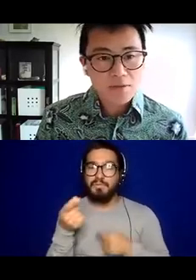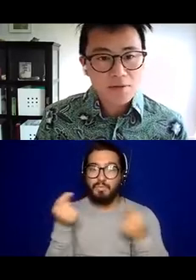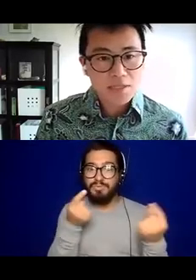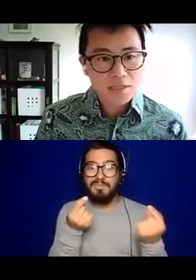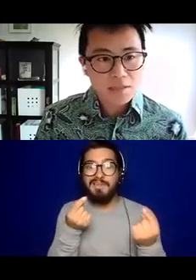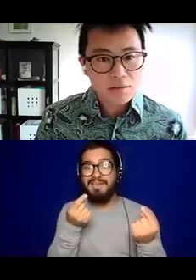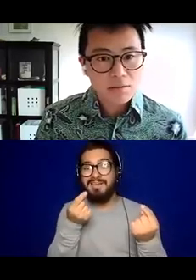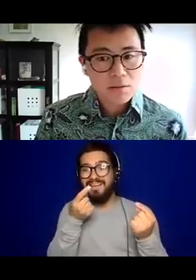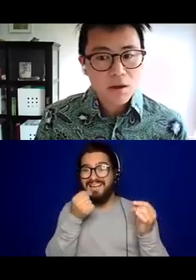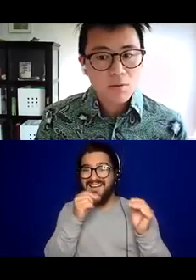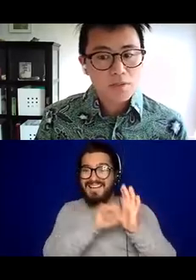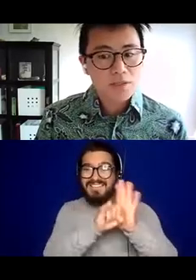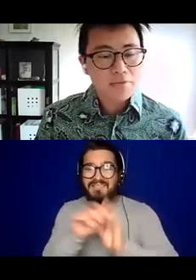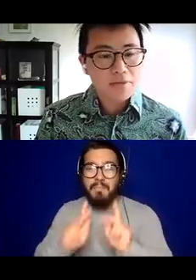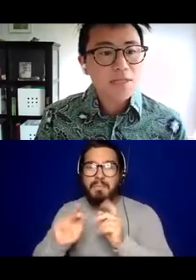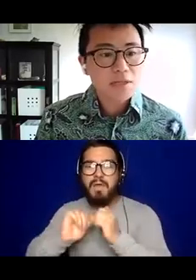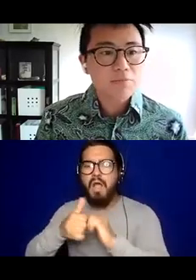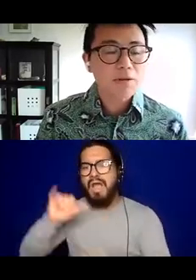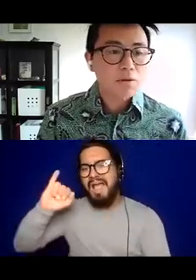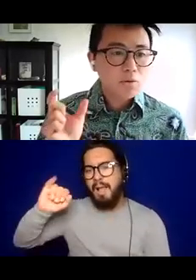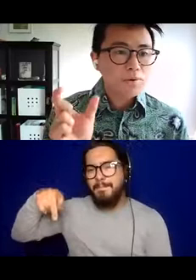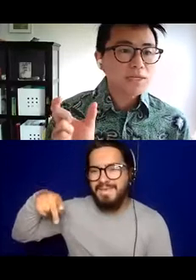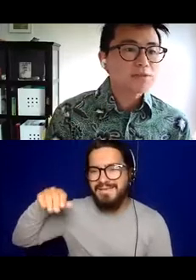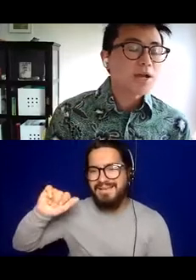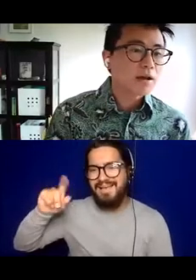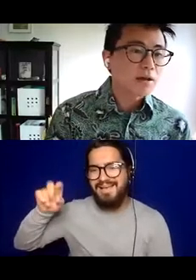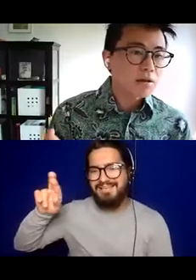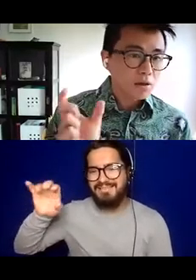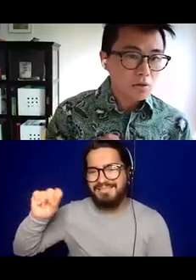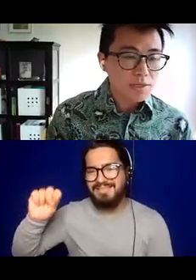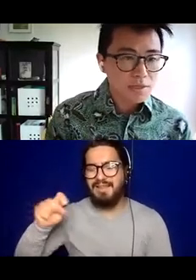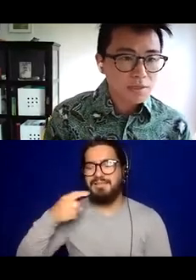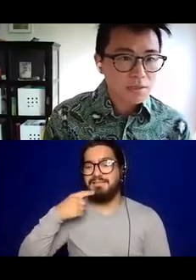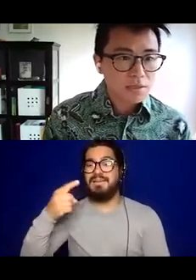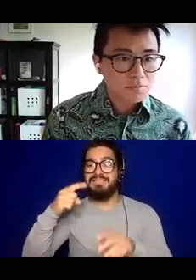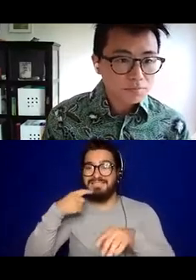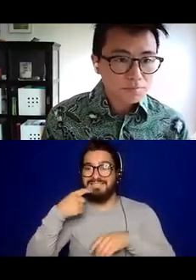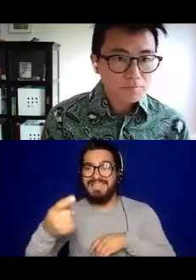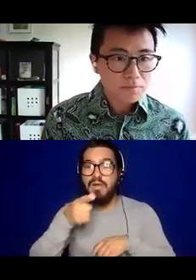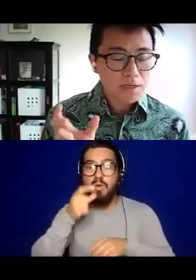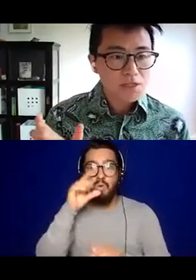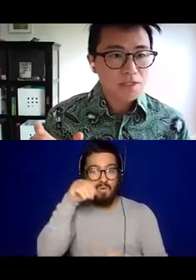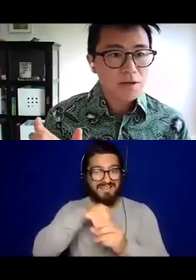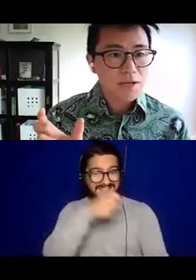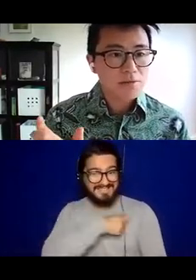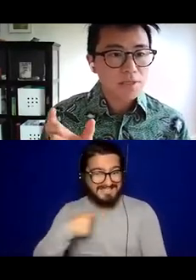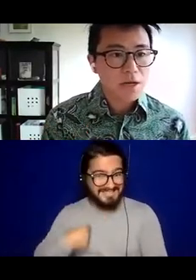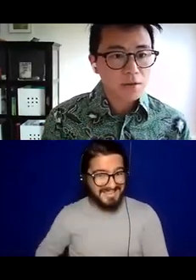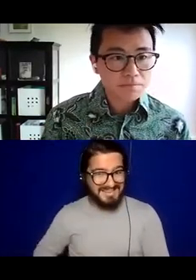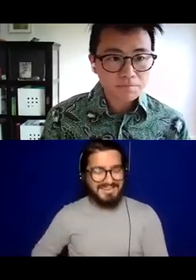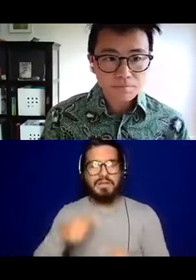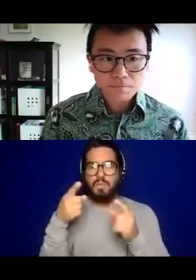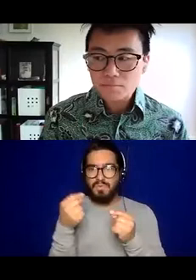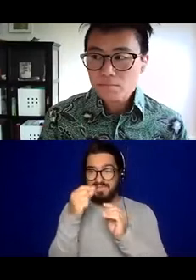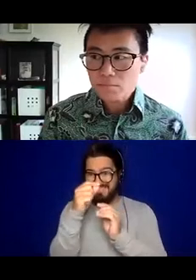IP addresses, which allowed them to determine who was in China and who wasn't, and to shut down accounts in